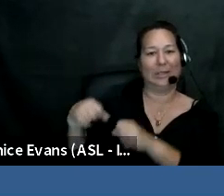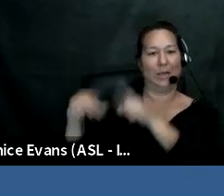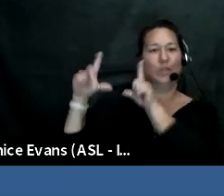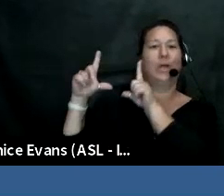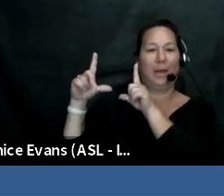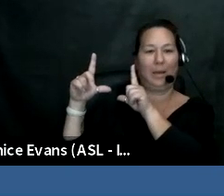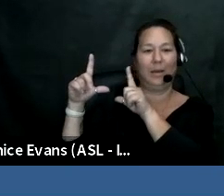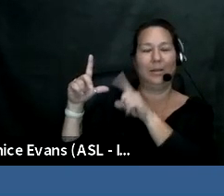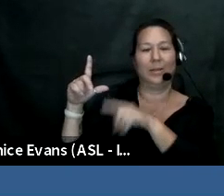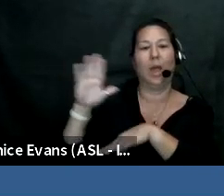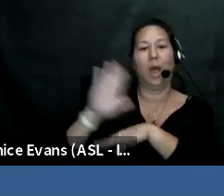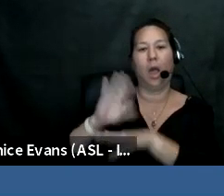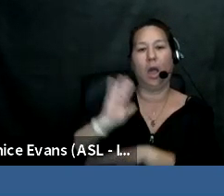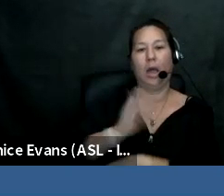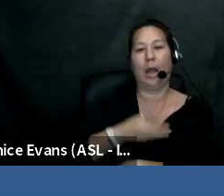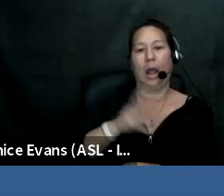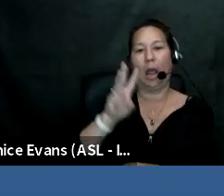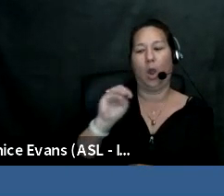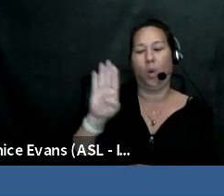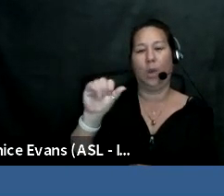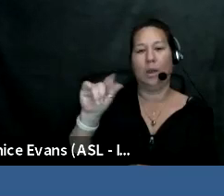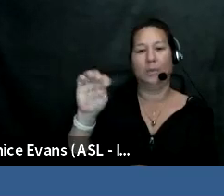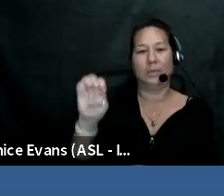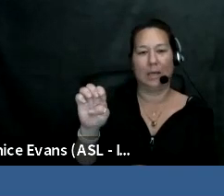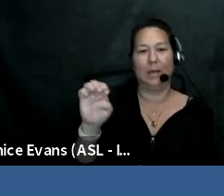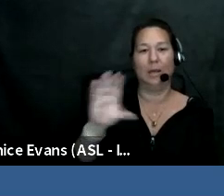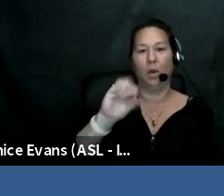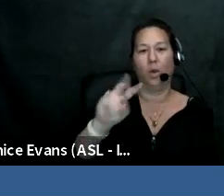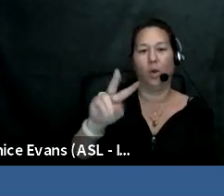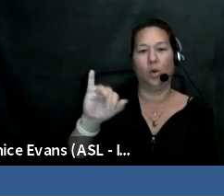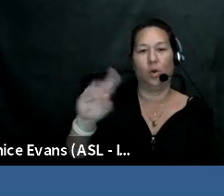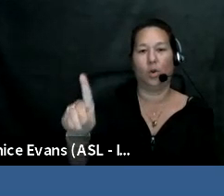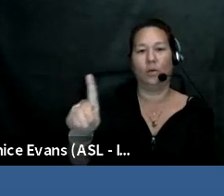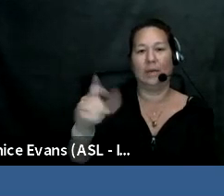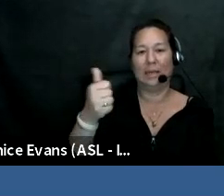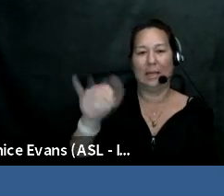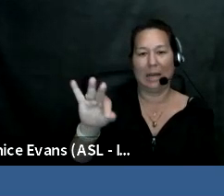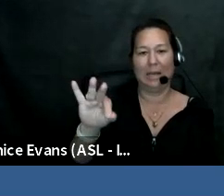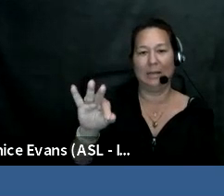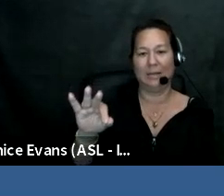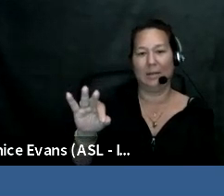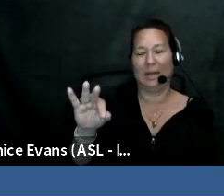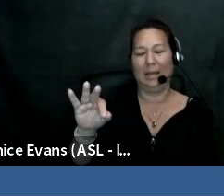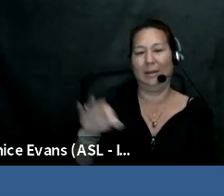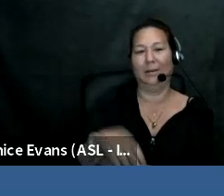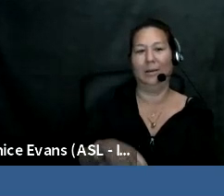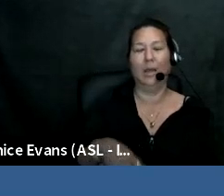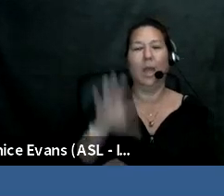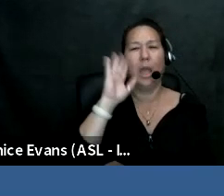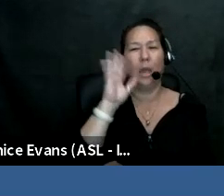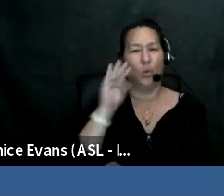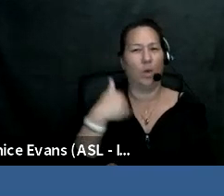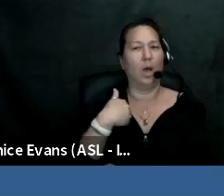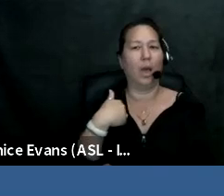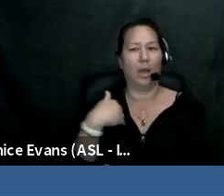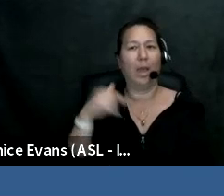our website, on the COVID-19 website. And will take some time for us to get the slides translated, so the English